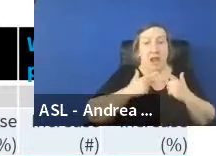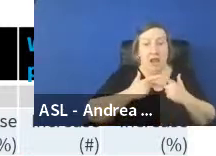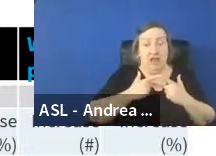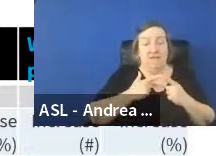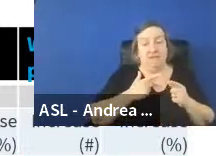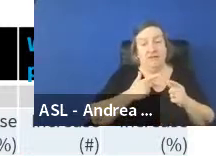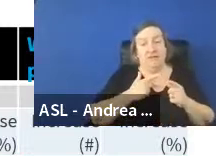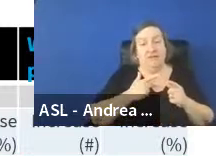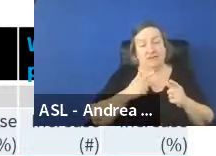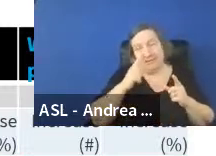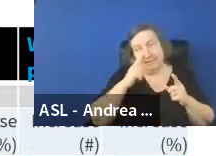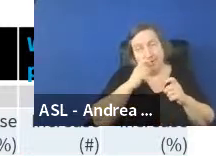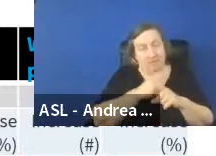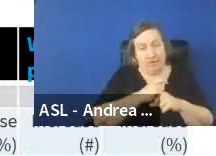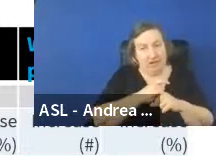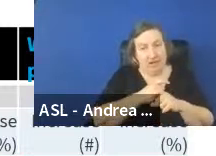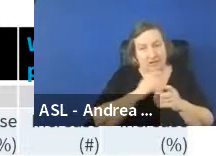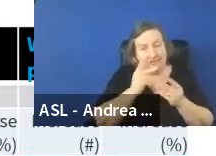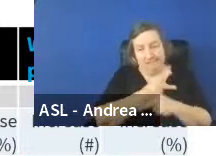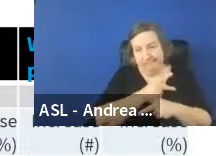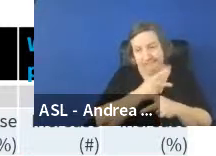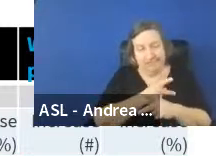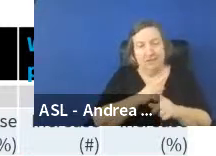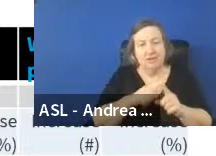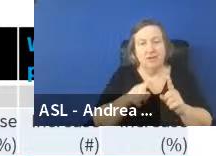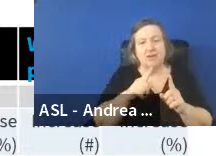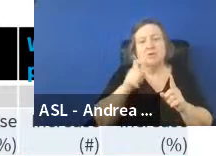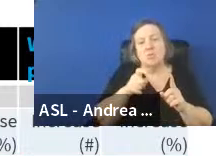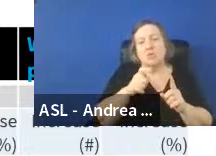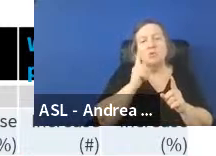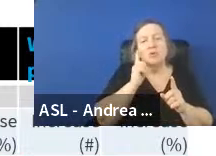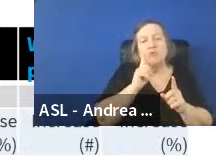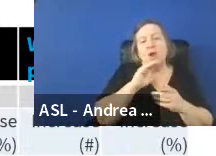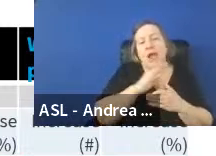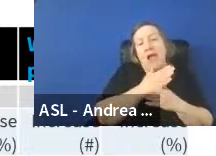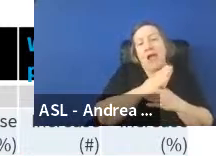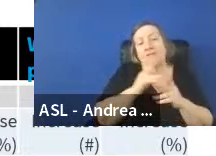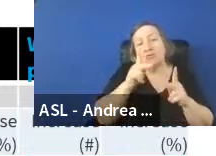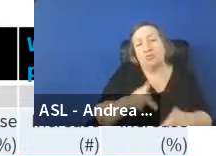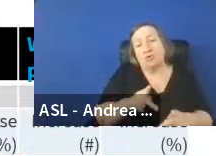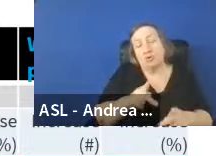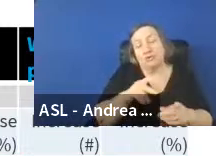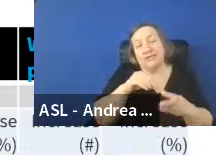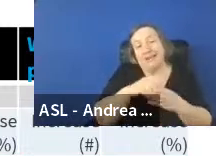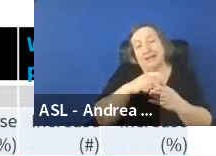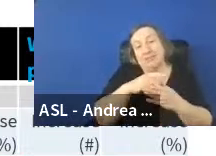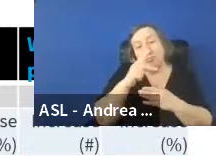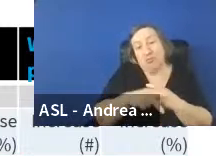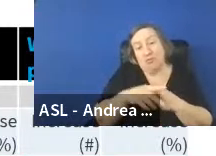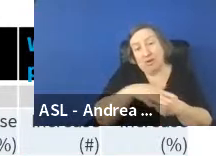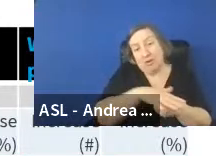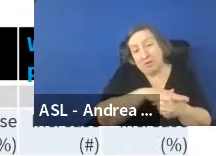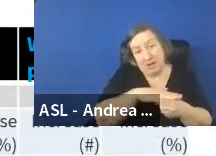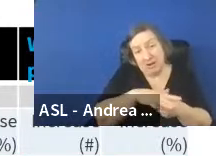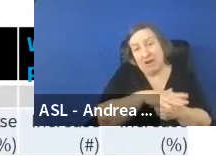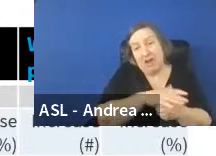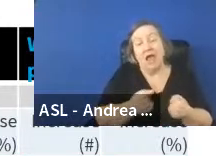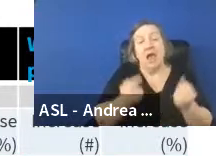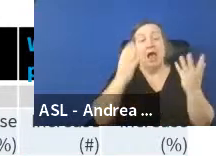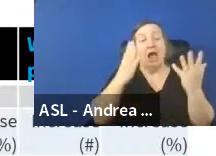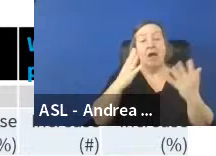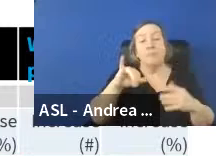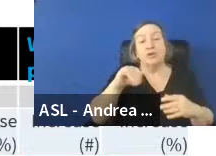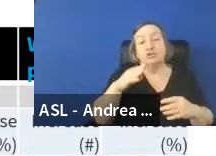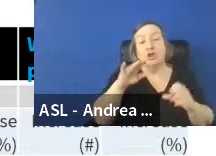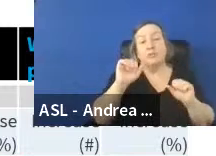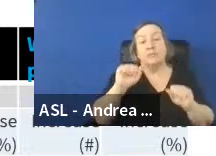It's this whole complicated calculation. But yeah, it's supposed to be for that average person in the program area, how many jobs